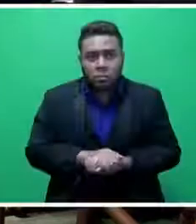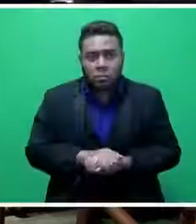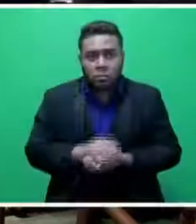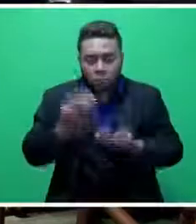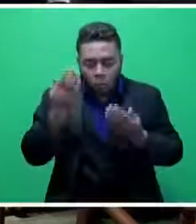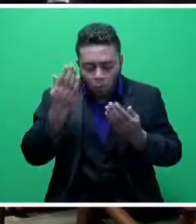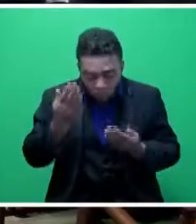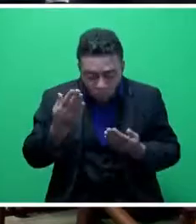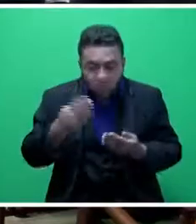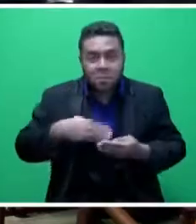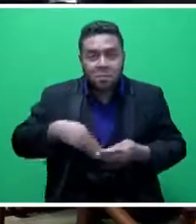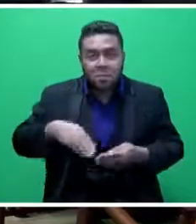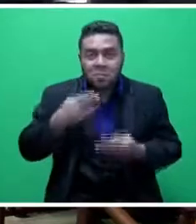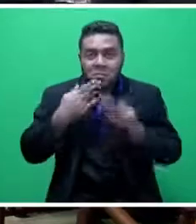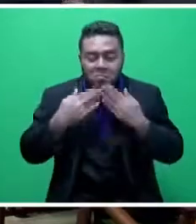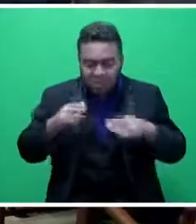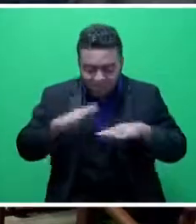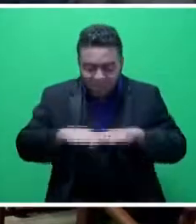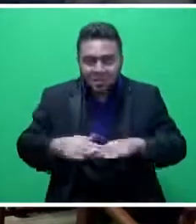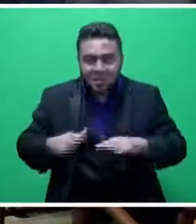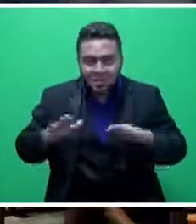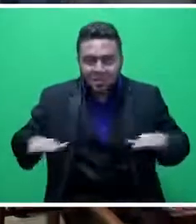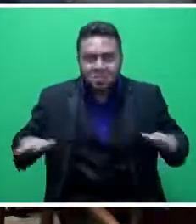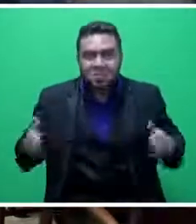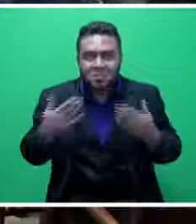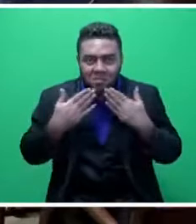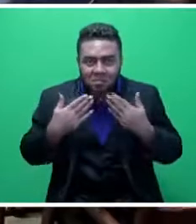Honourable members, please be seated.